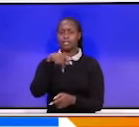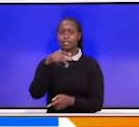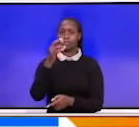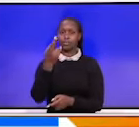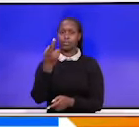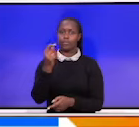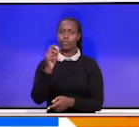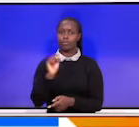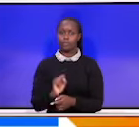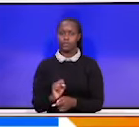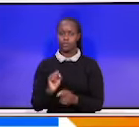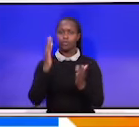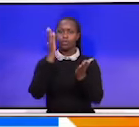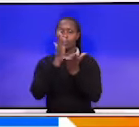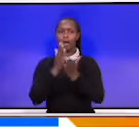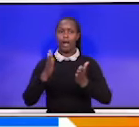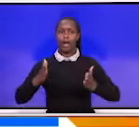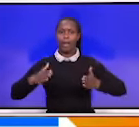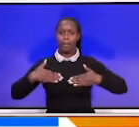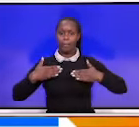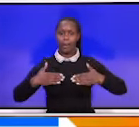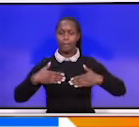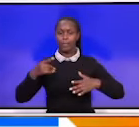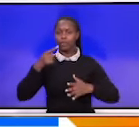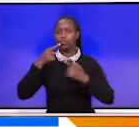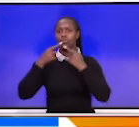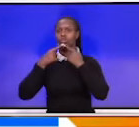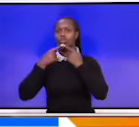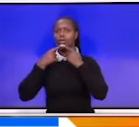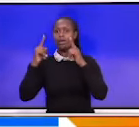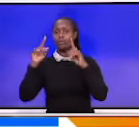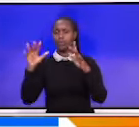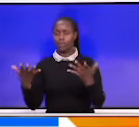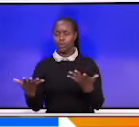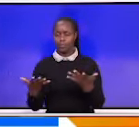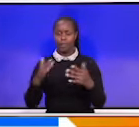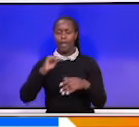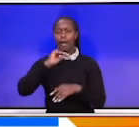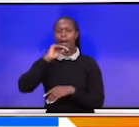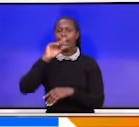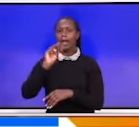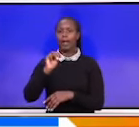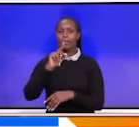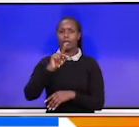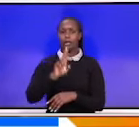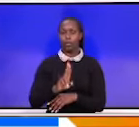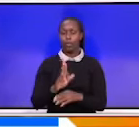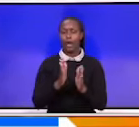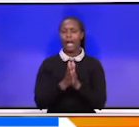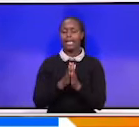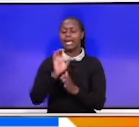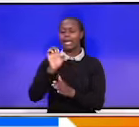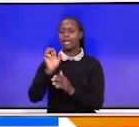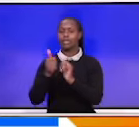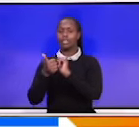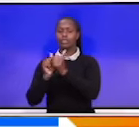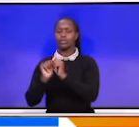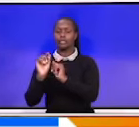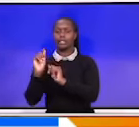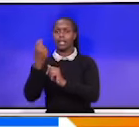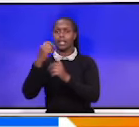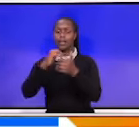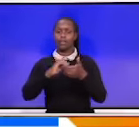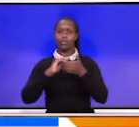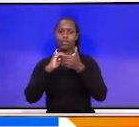delighted to announce that Mount Kenya University, in collaboration with Esports Kenya Federation, will establish